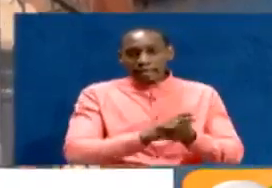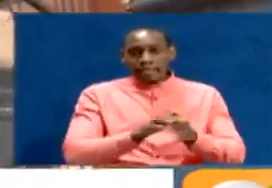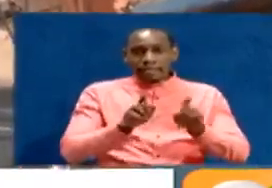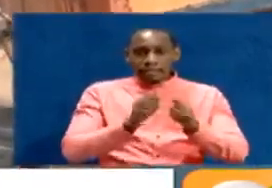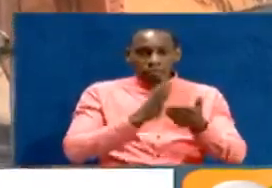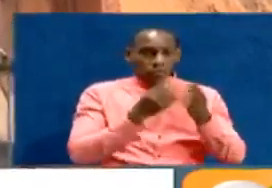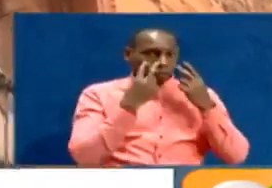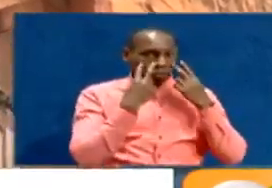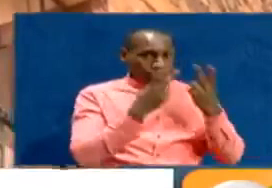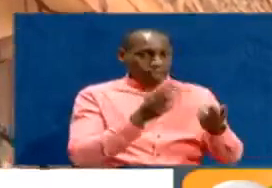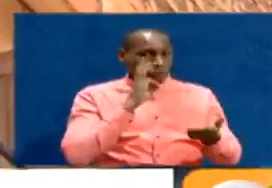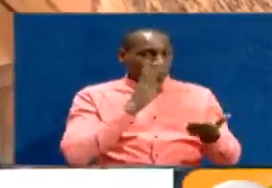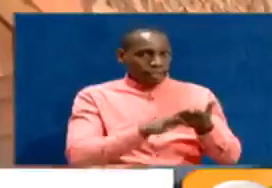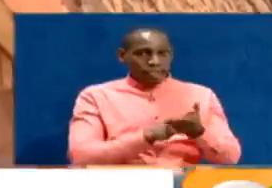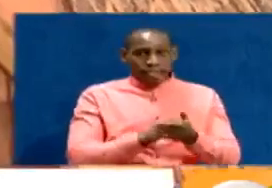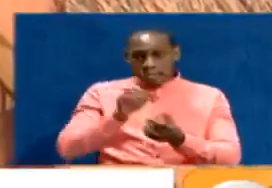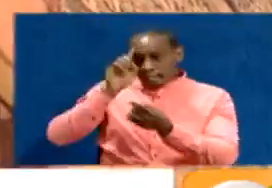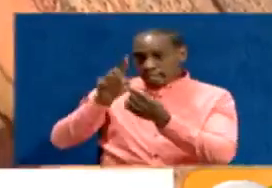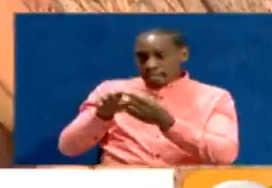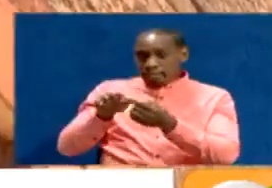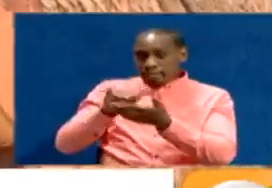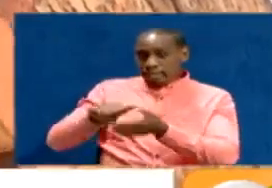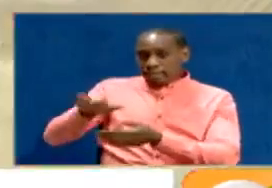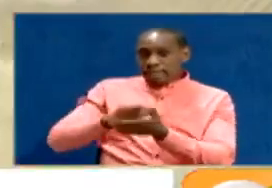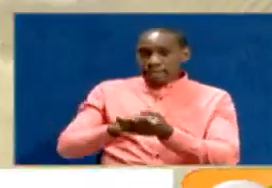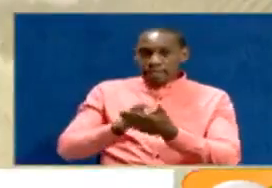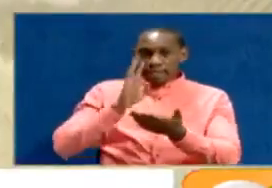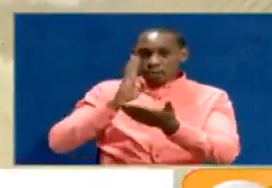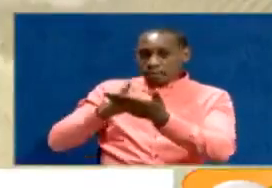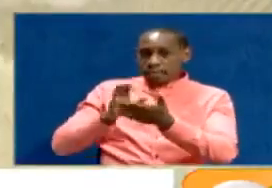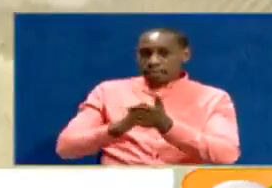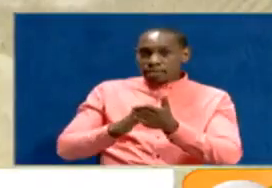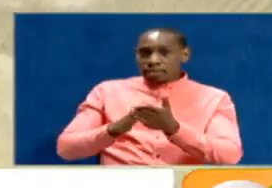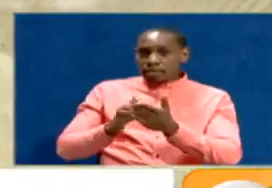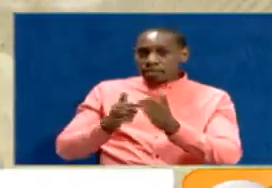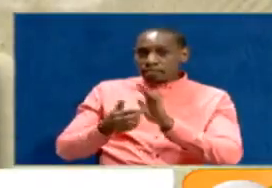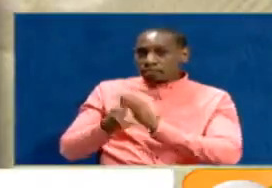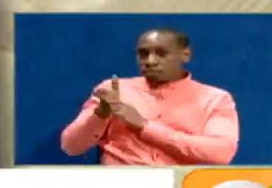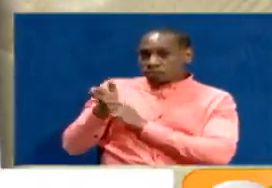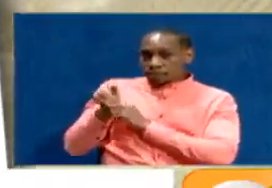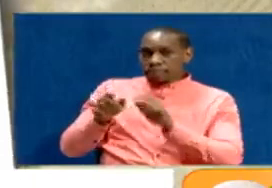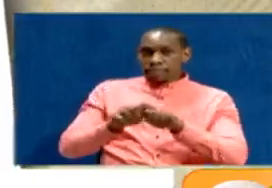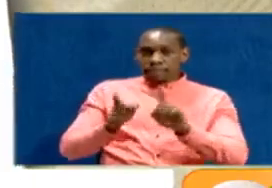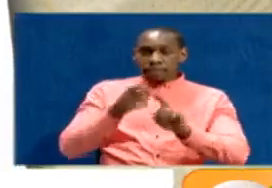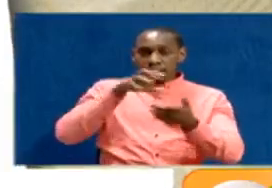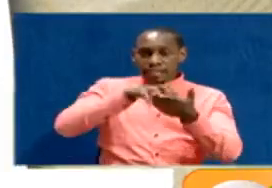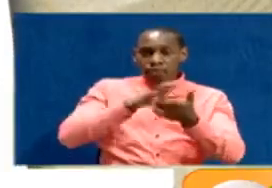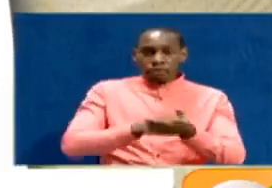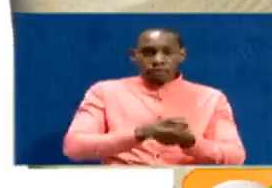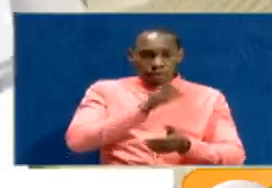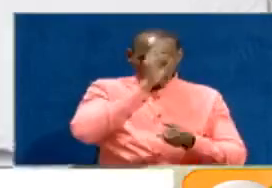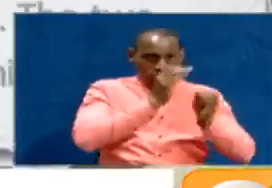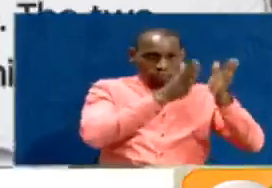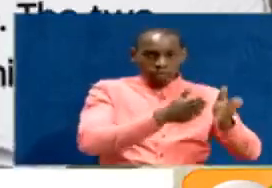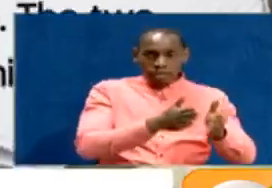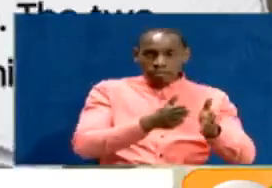and clearly visible to the witnesses took aim of the point where the witnesses were, pointing his gun at them. In the first instance, the